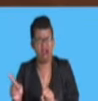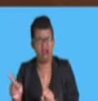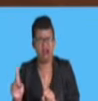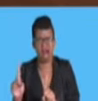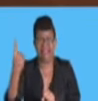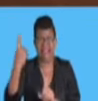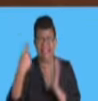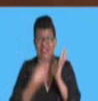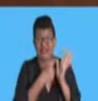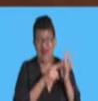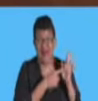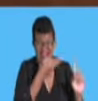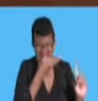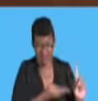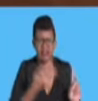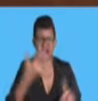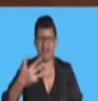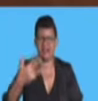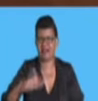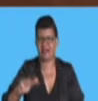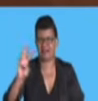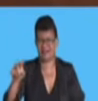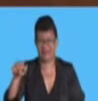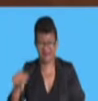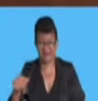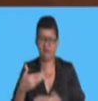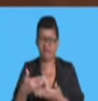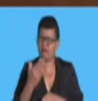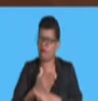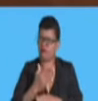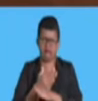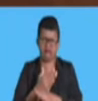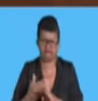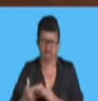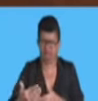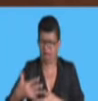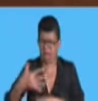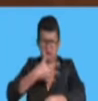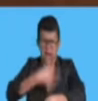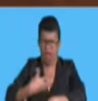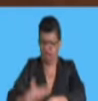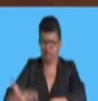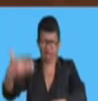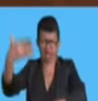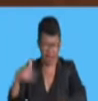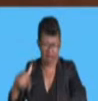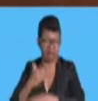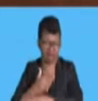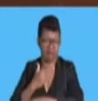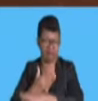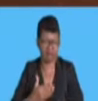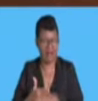in 1993. To all our supporters and those who voted for me, spread right across our